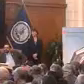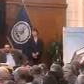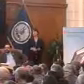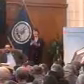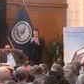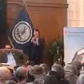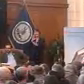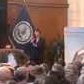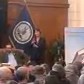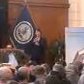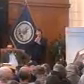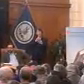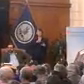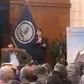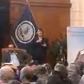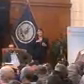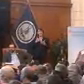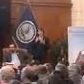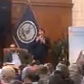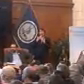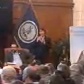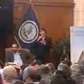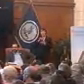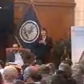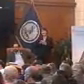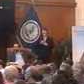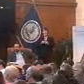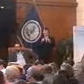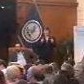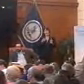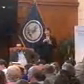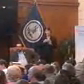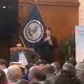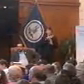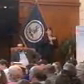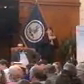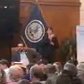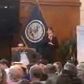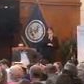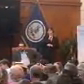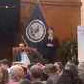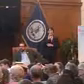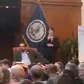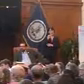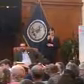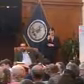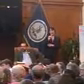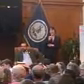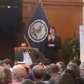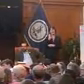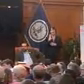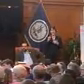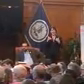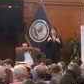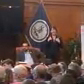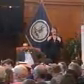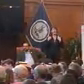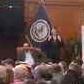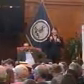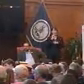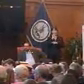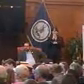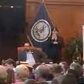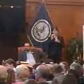Thank you for your response. Appreciate it. But prior to the Affordable Care Act, there were health plans